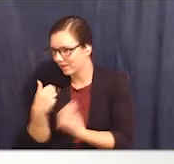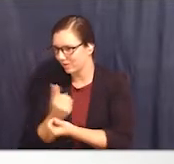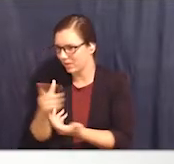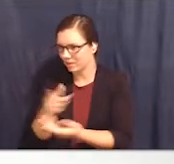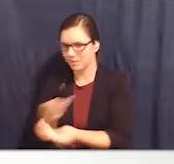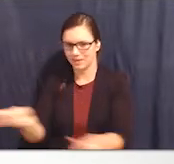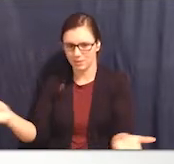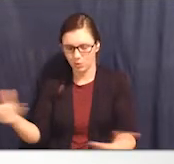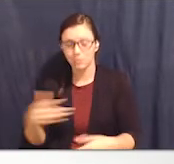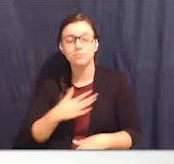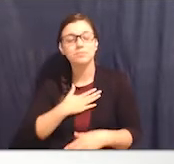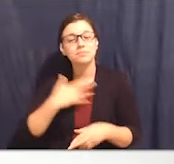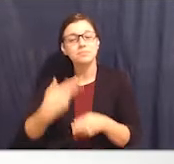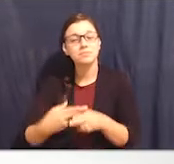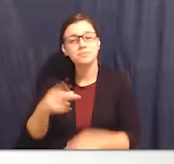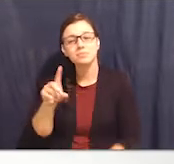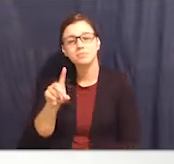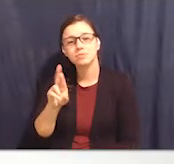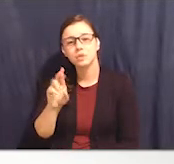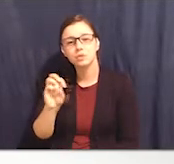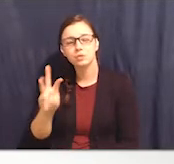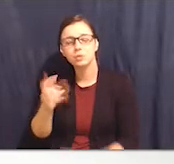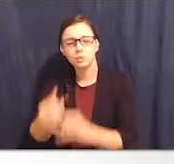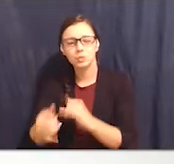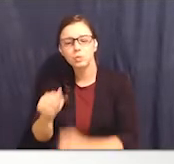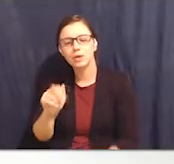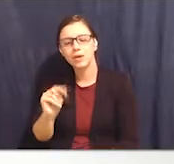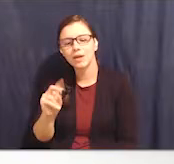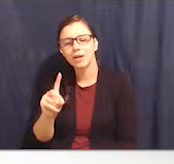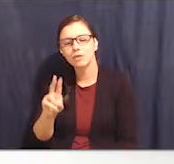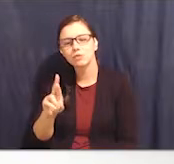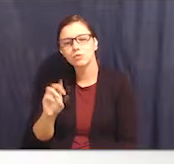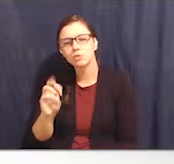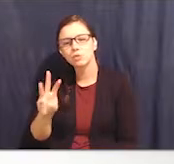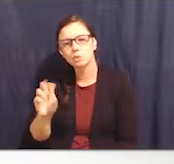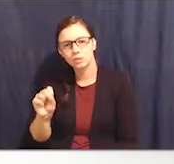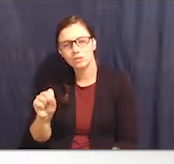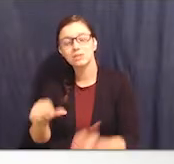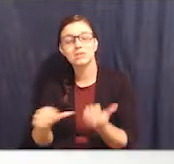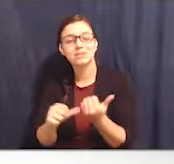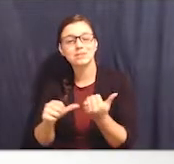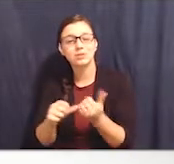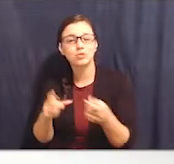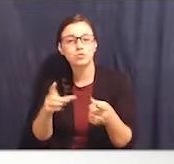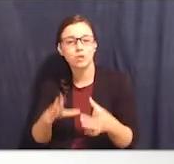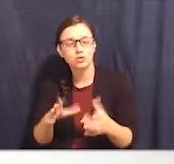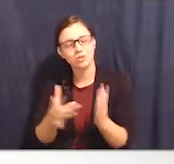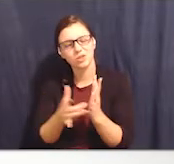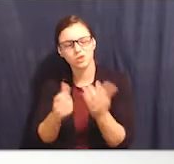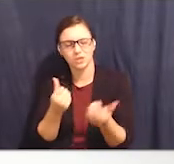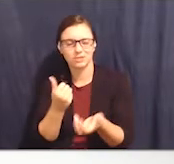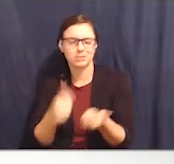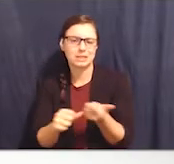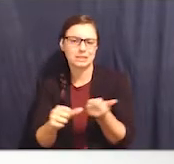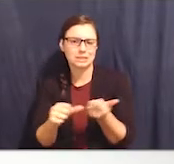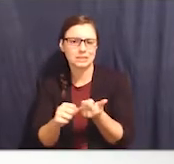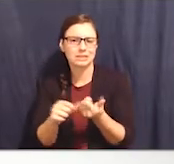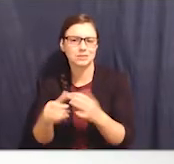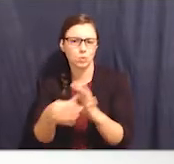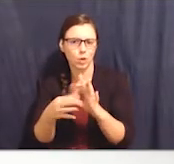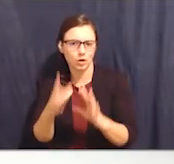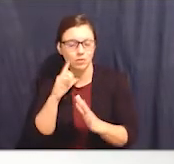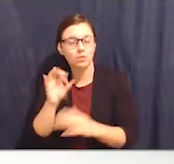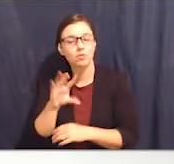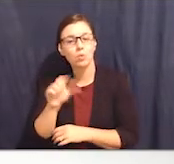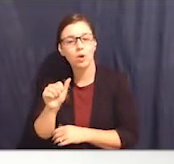Our agenda, we're going to, of course, give an overview. We're also going to talk about Florida post-secondary